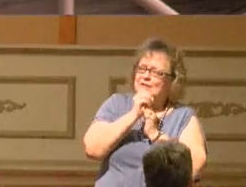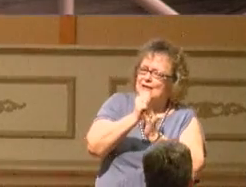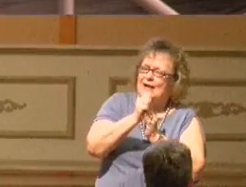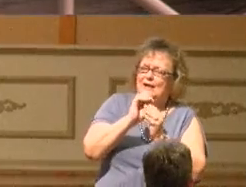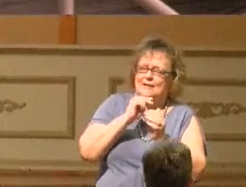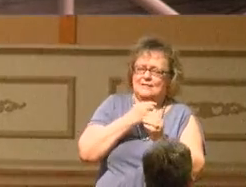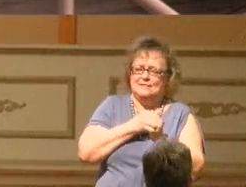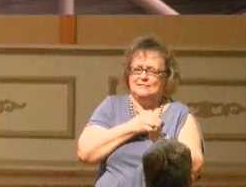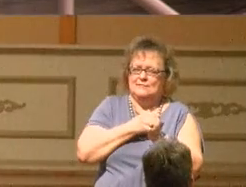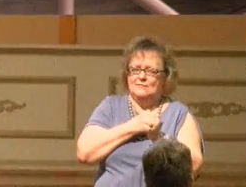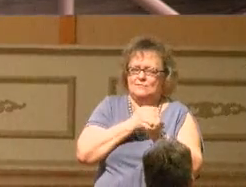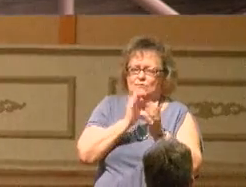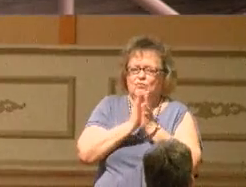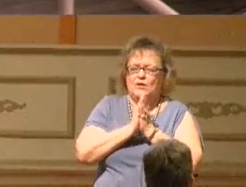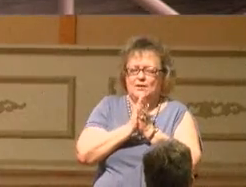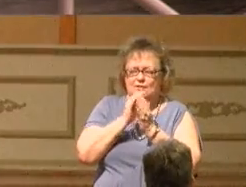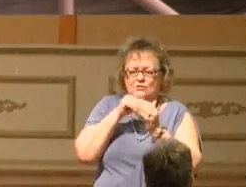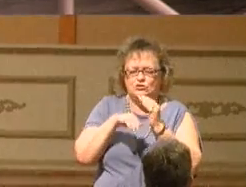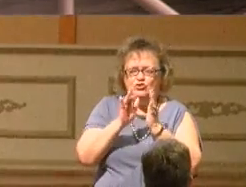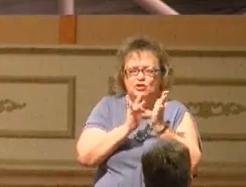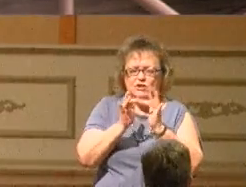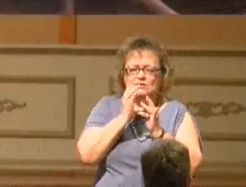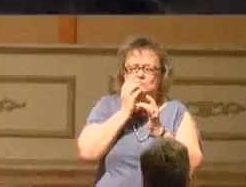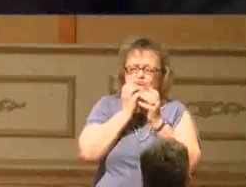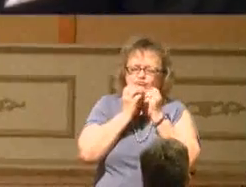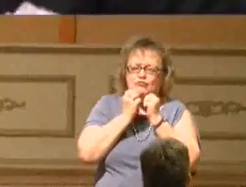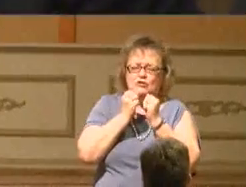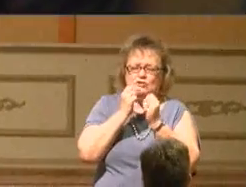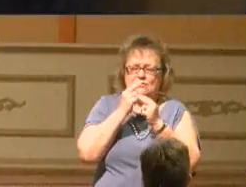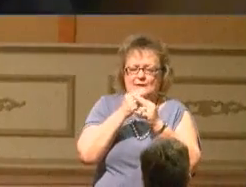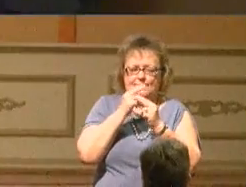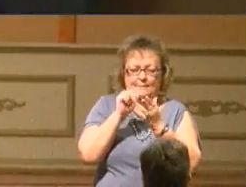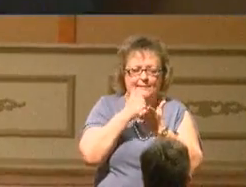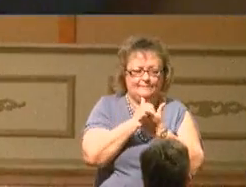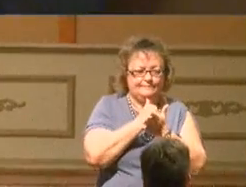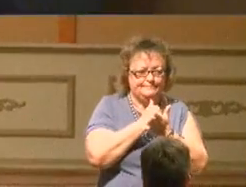aright. And we pray this in Jesus' precious name. Amen.